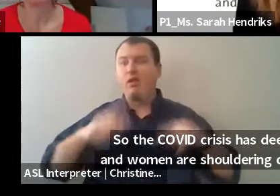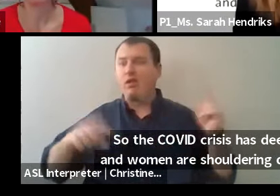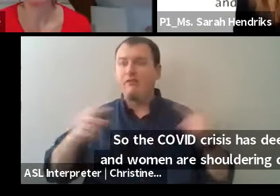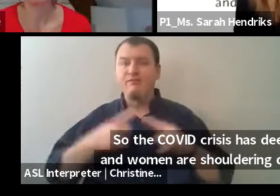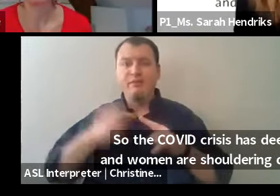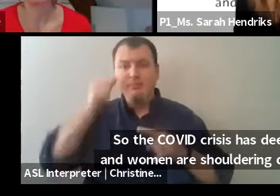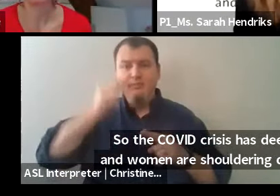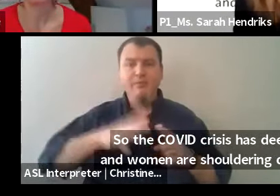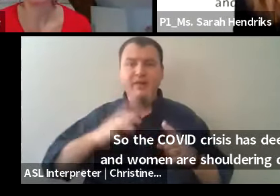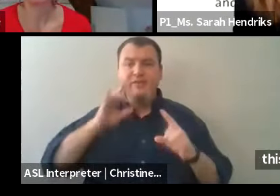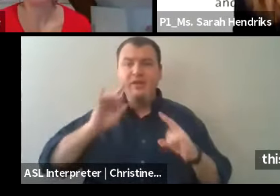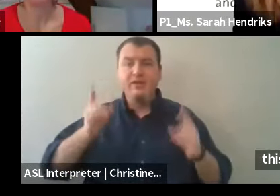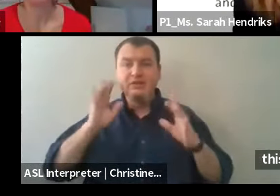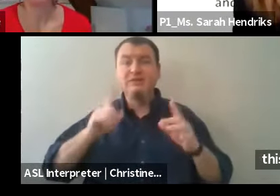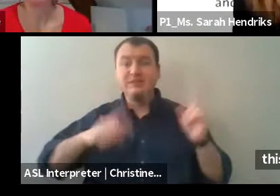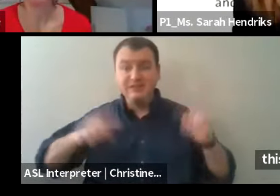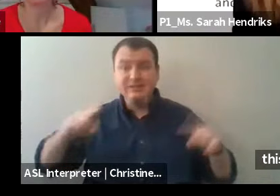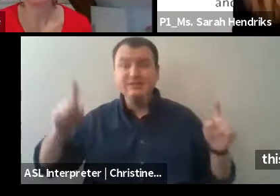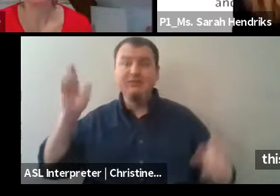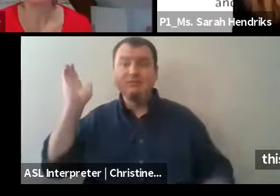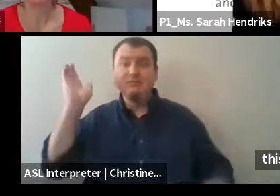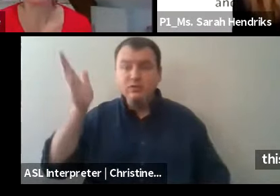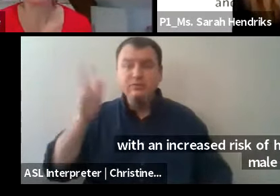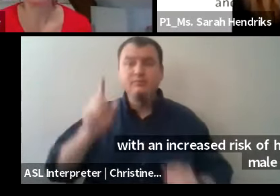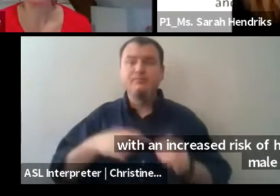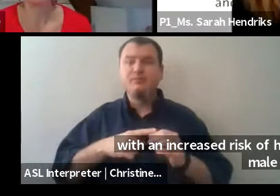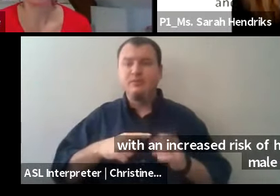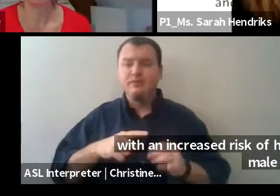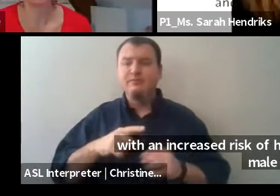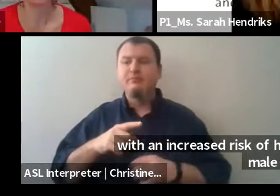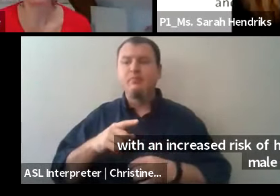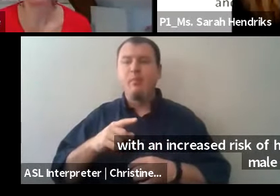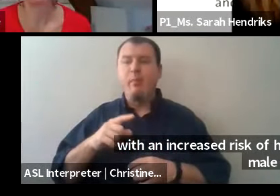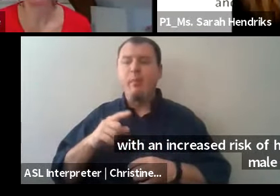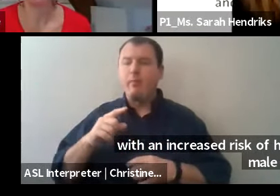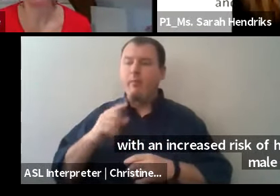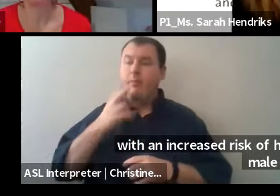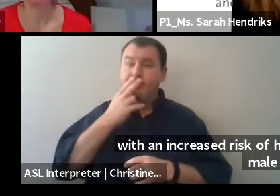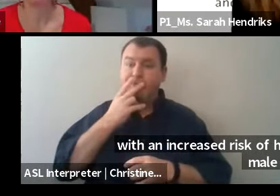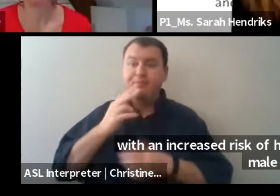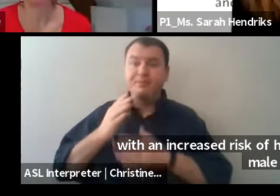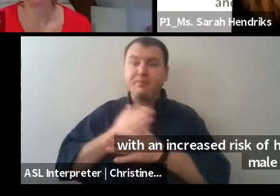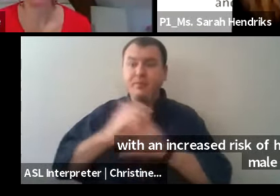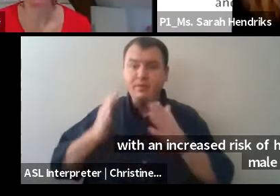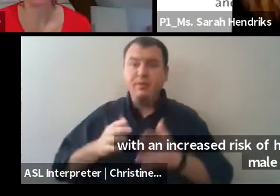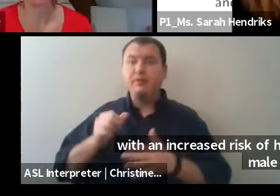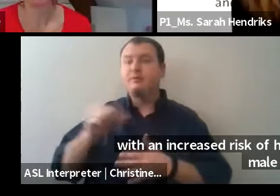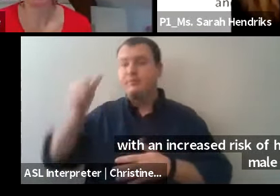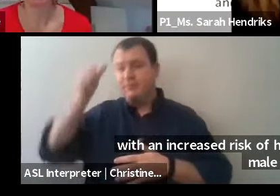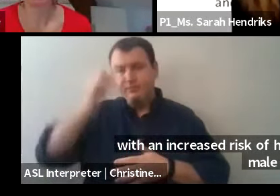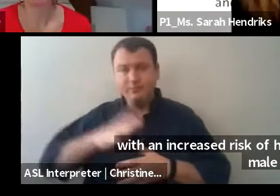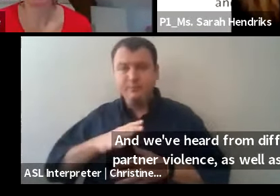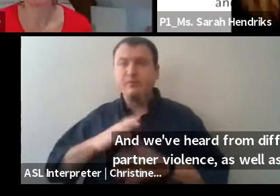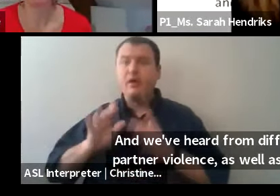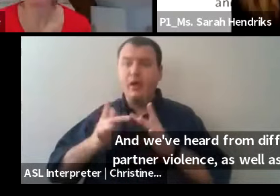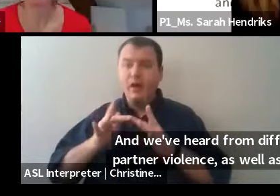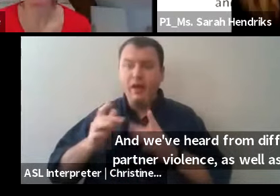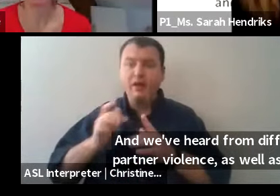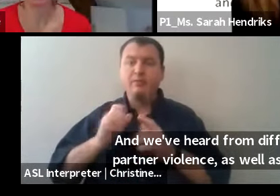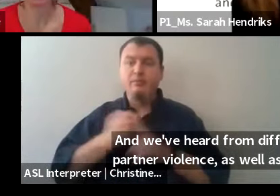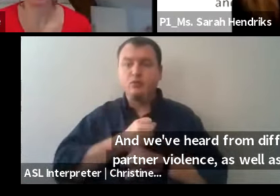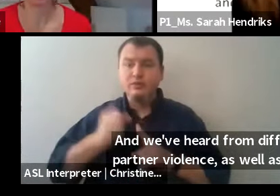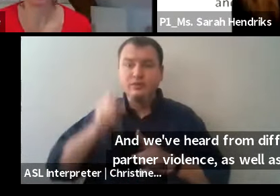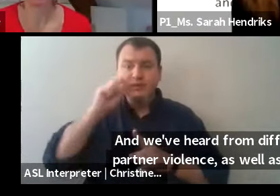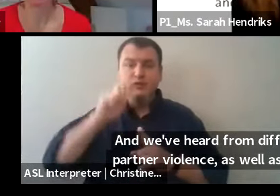heard from different speakers about intimate partner violence, as well as other forms of male violence, online abuse, sexual exploitation